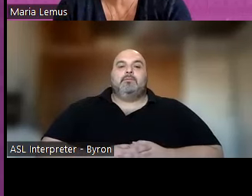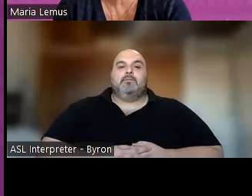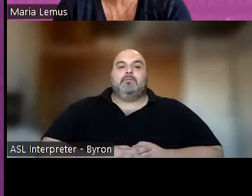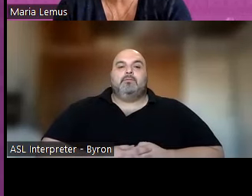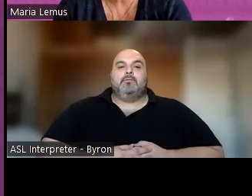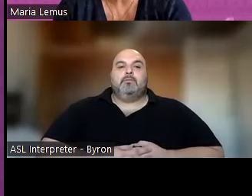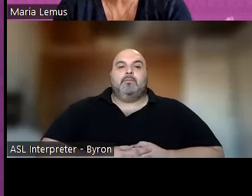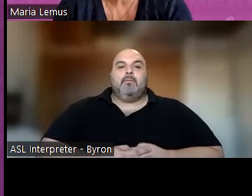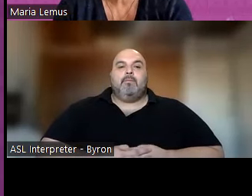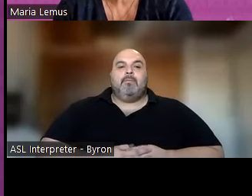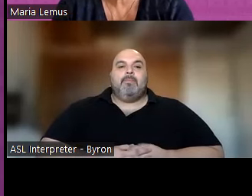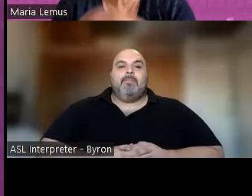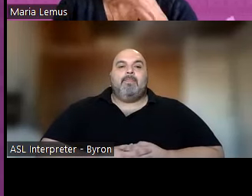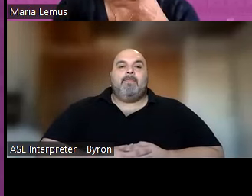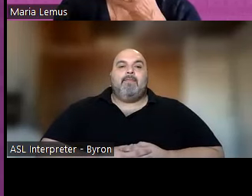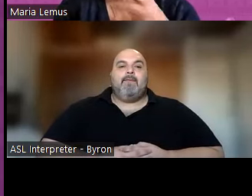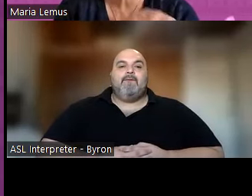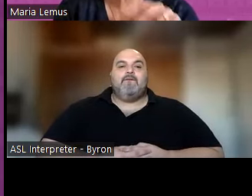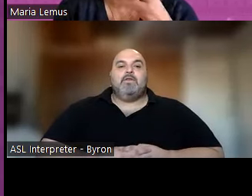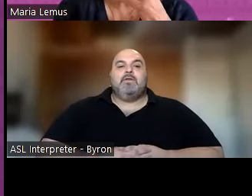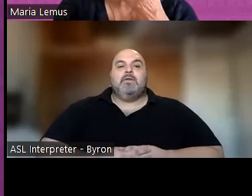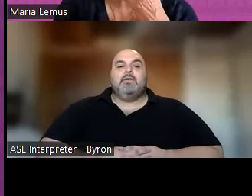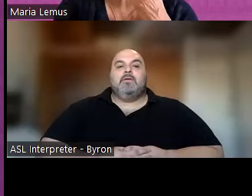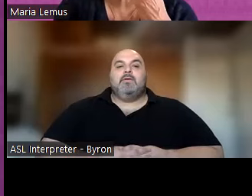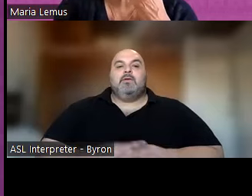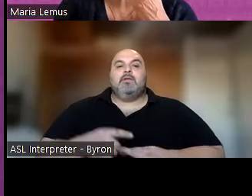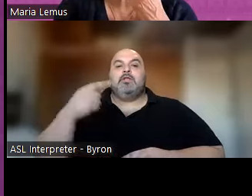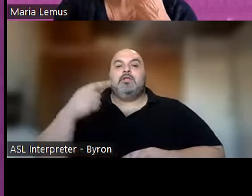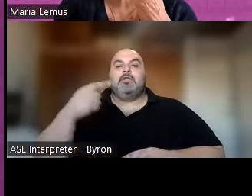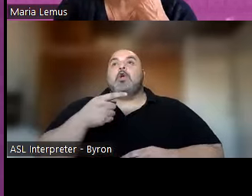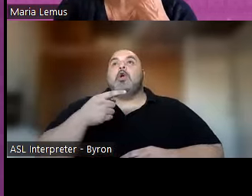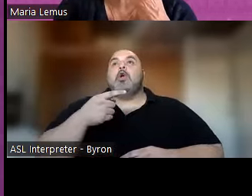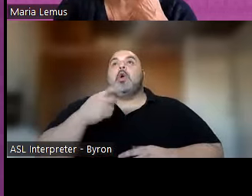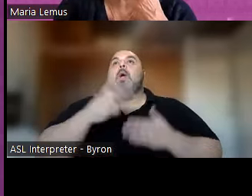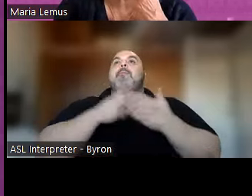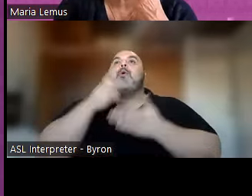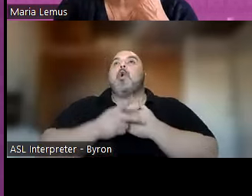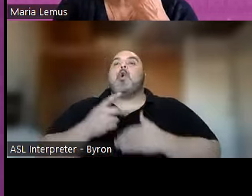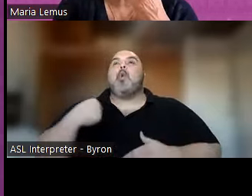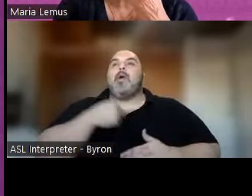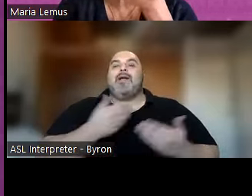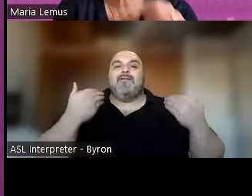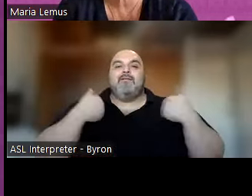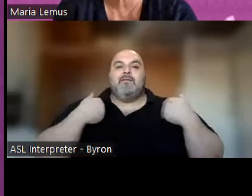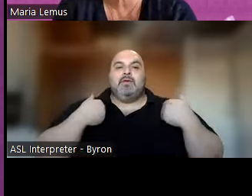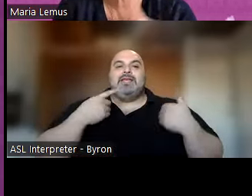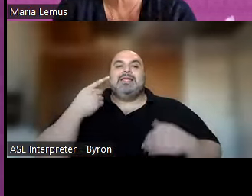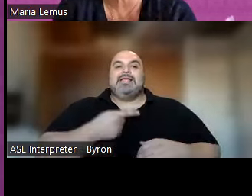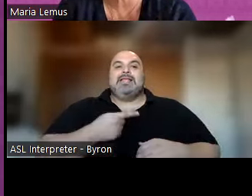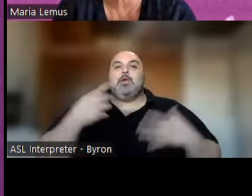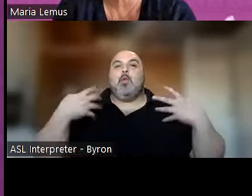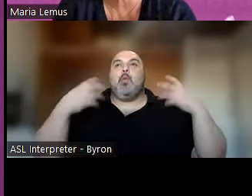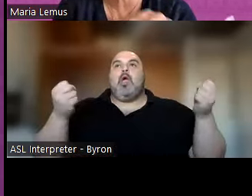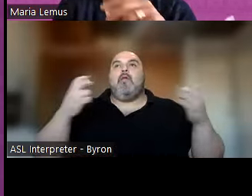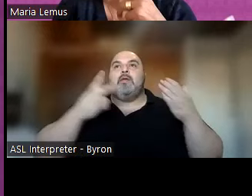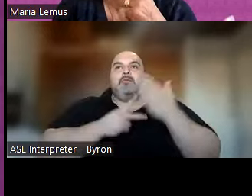please. So I bring this up because this is some programs that we have. This one is a wellness